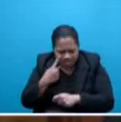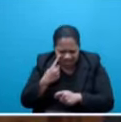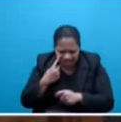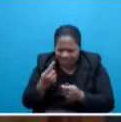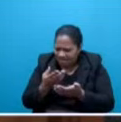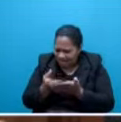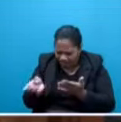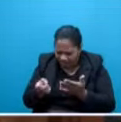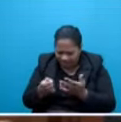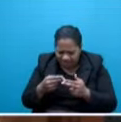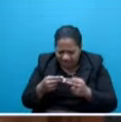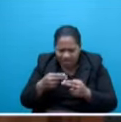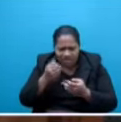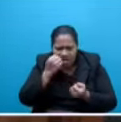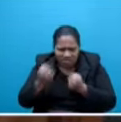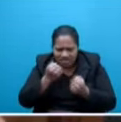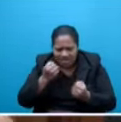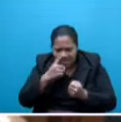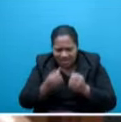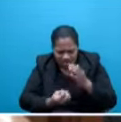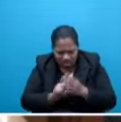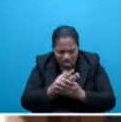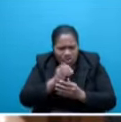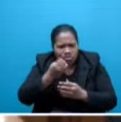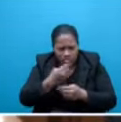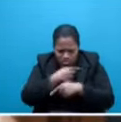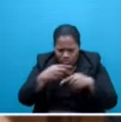Recommendations are also made to each farmer to achieve optimum yield.